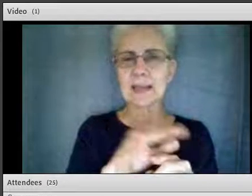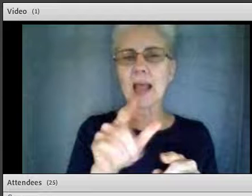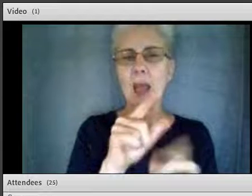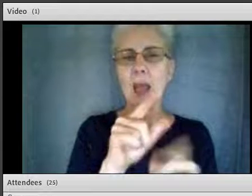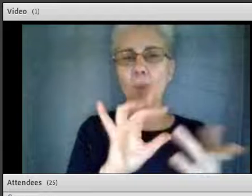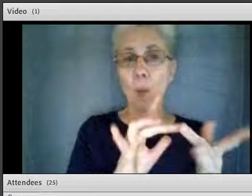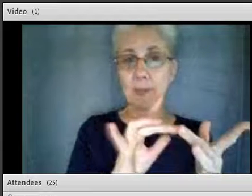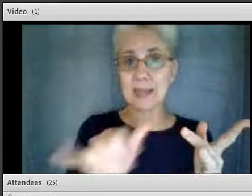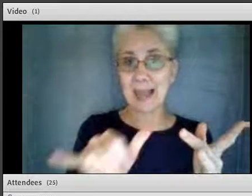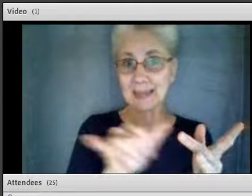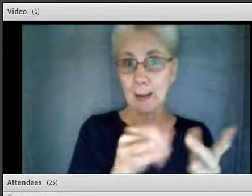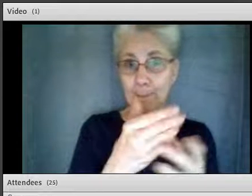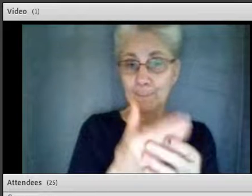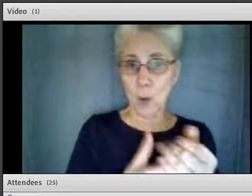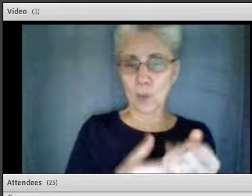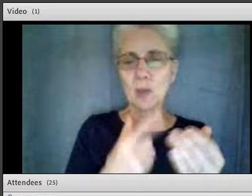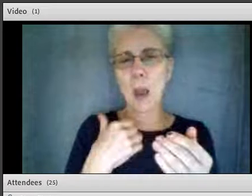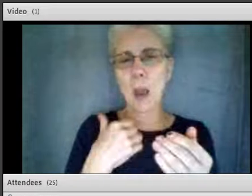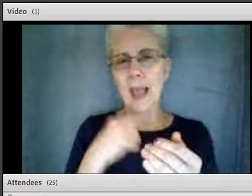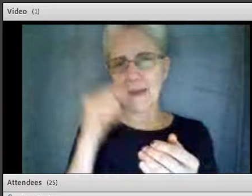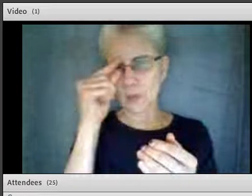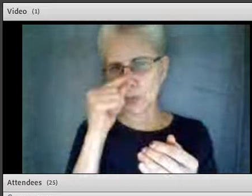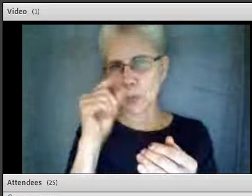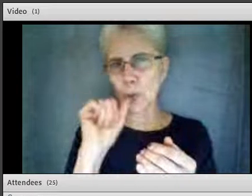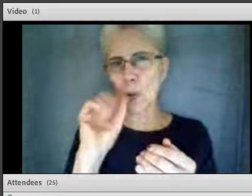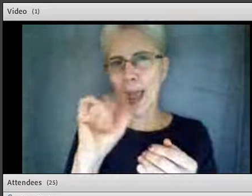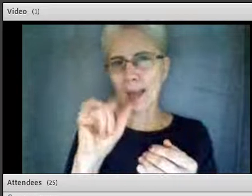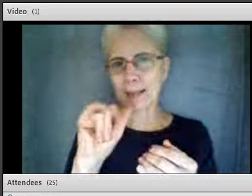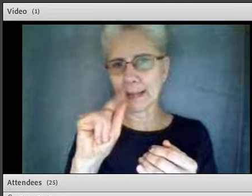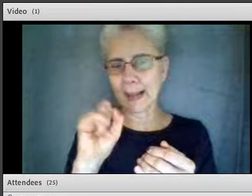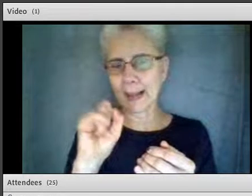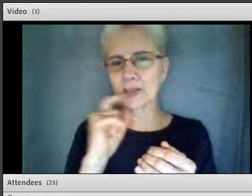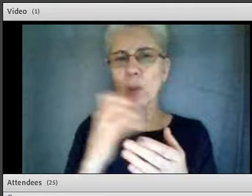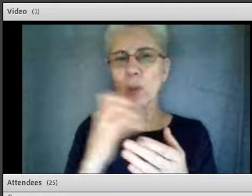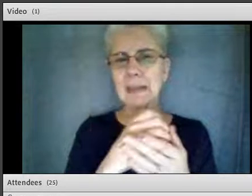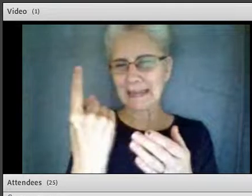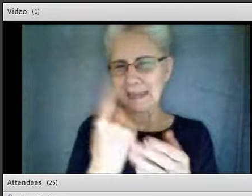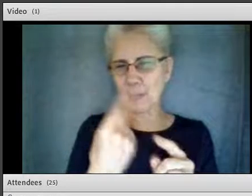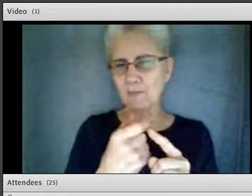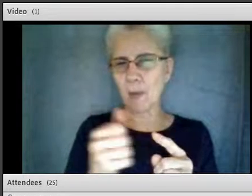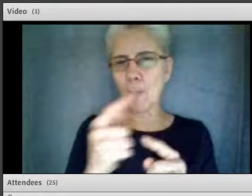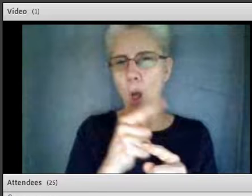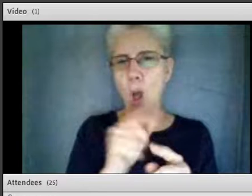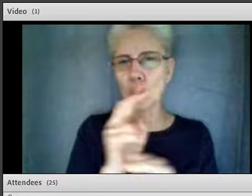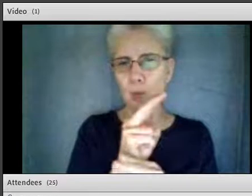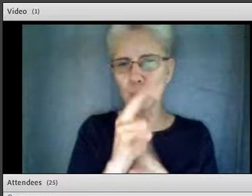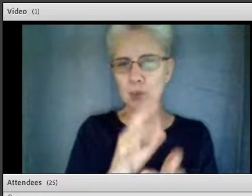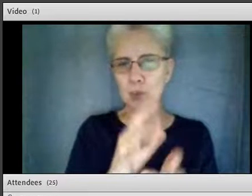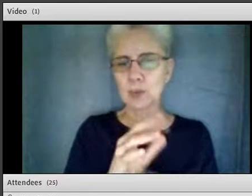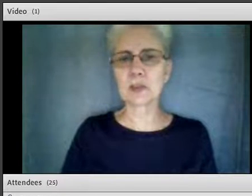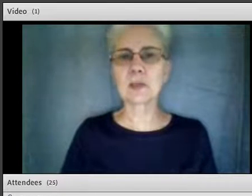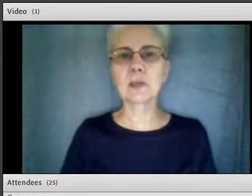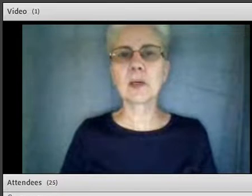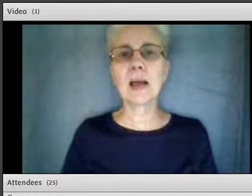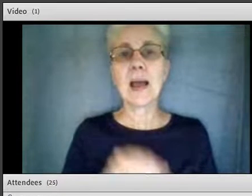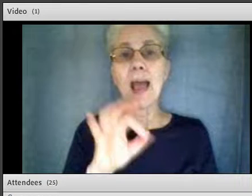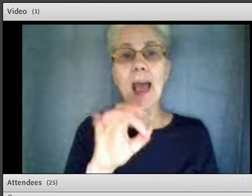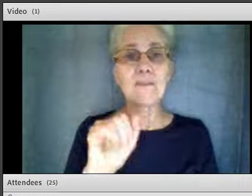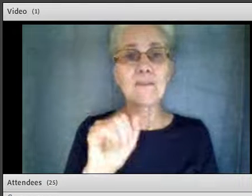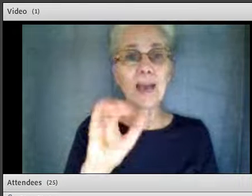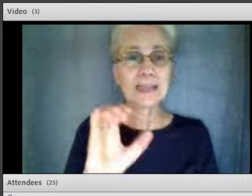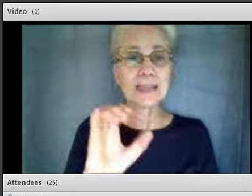Google Analytics on your site, so you're collecting something from all your users. Your FAQs and your help, your content information,